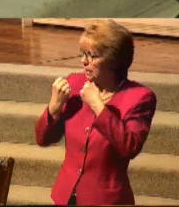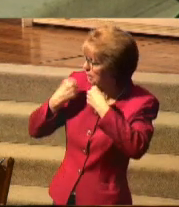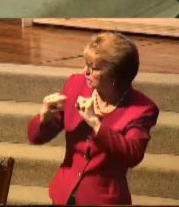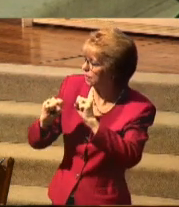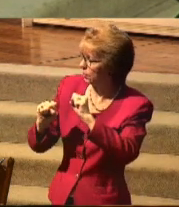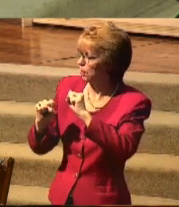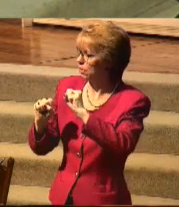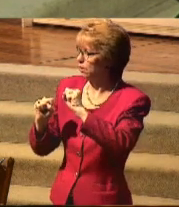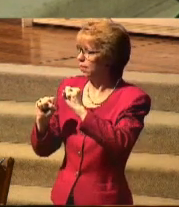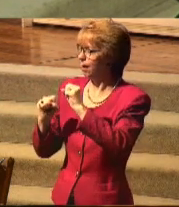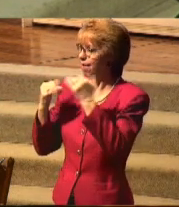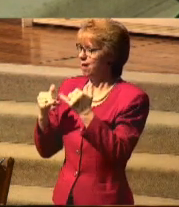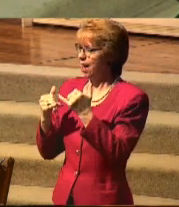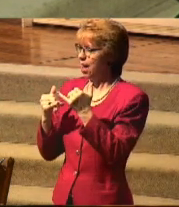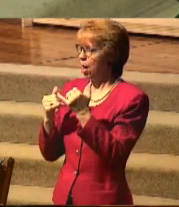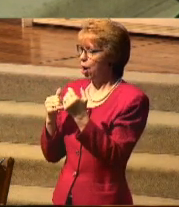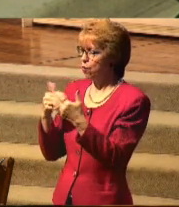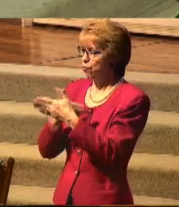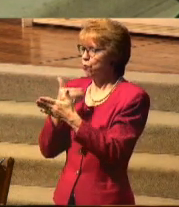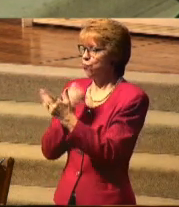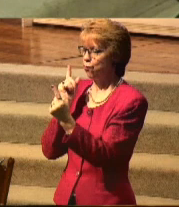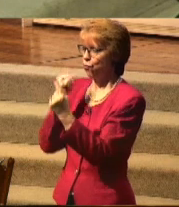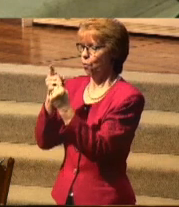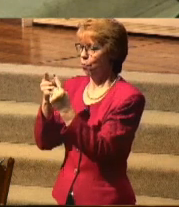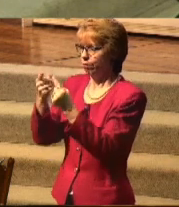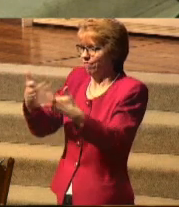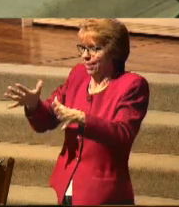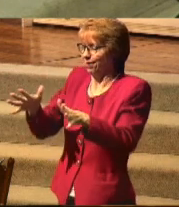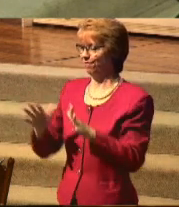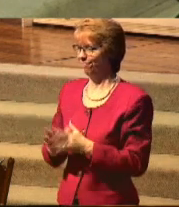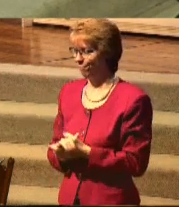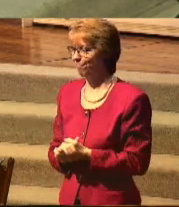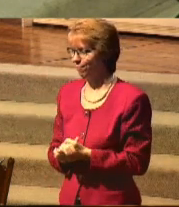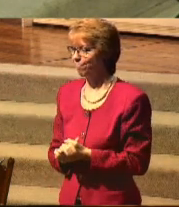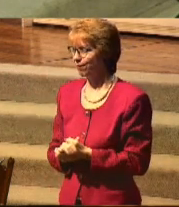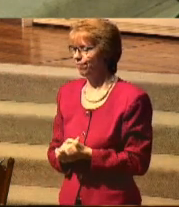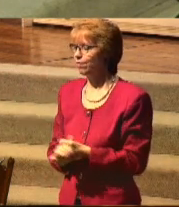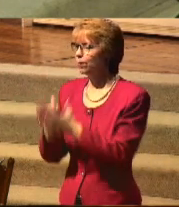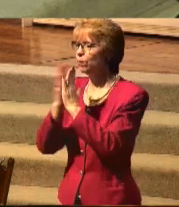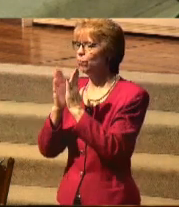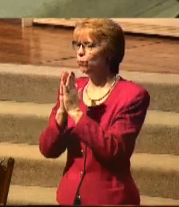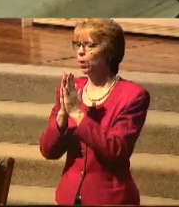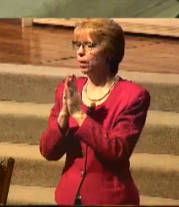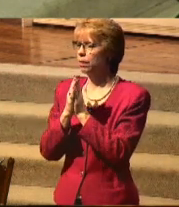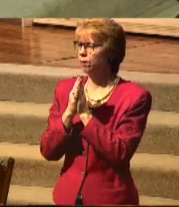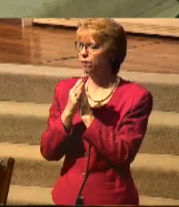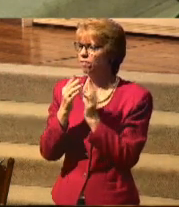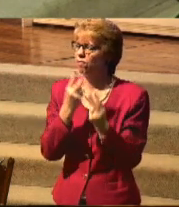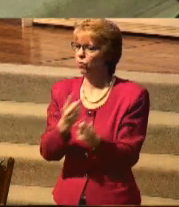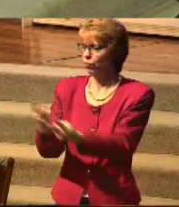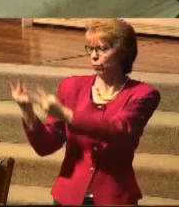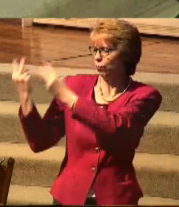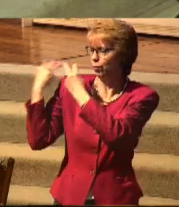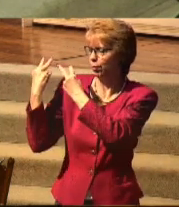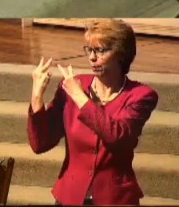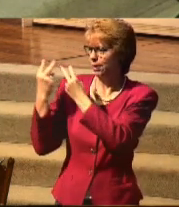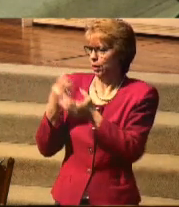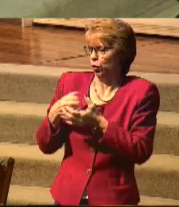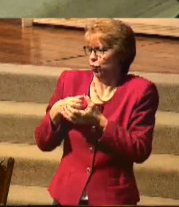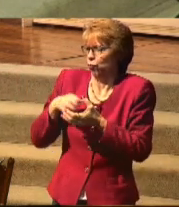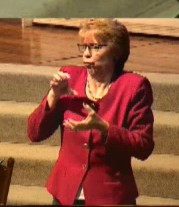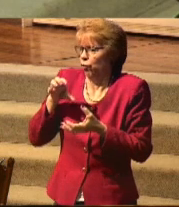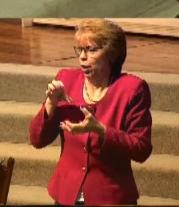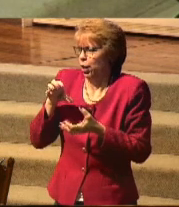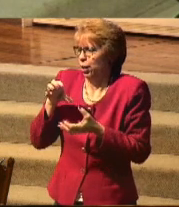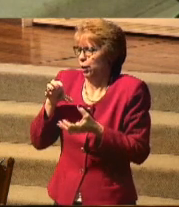new goal in their life. Lord, I pray that they would look back at the treasure that you have put into